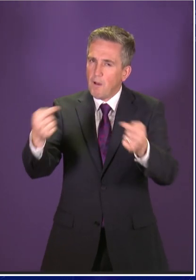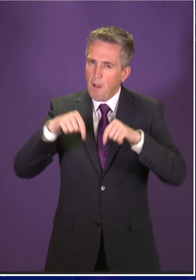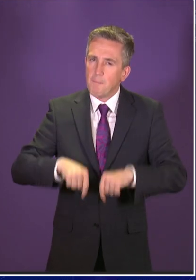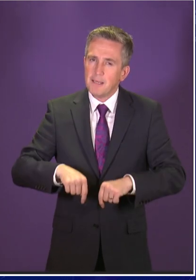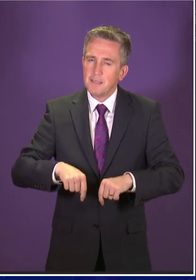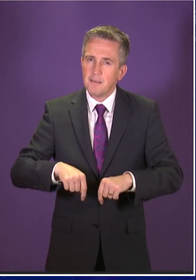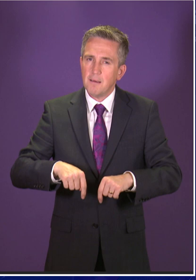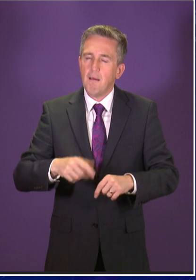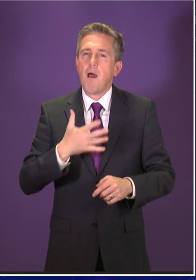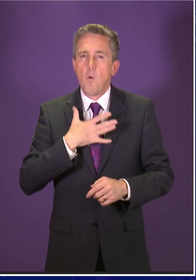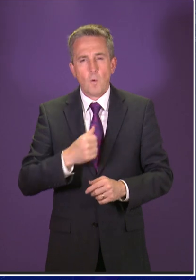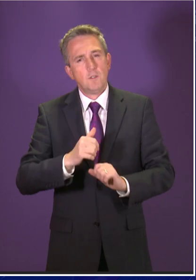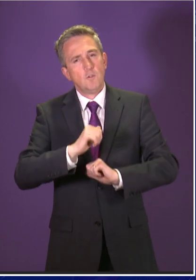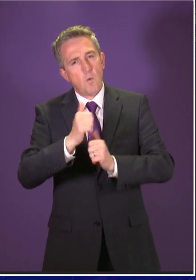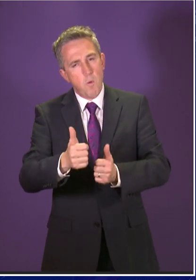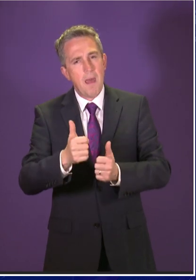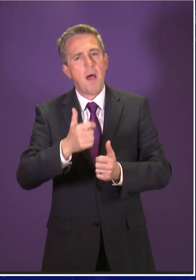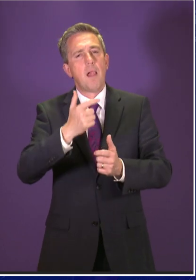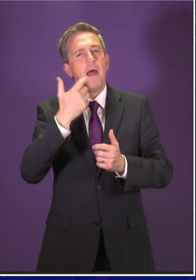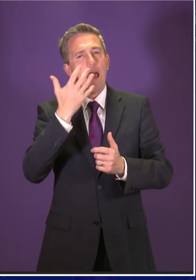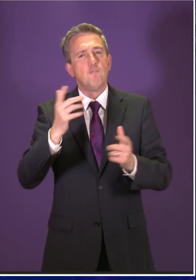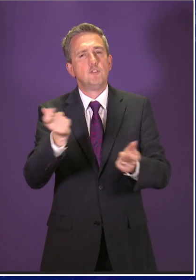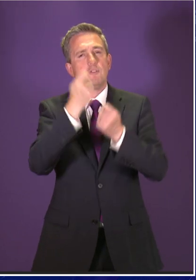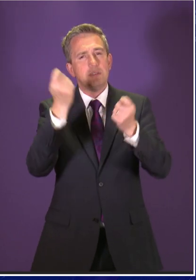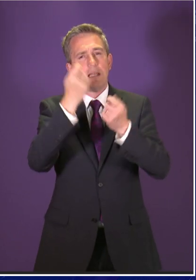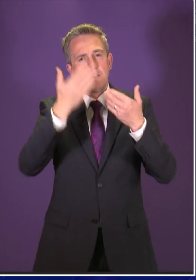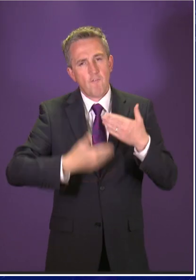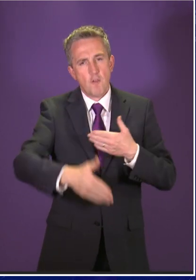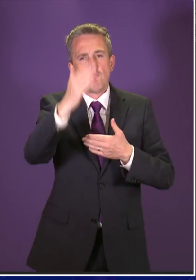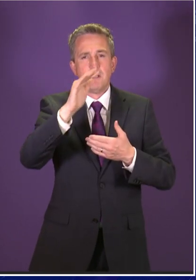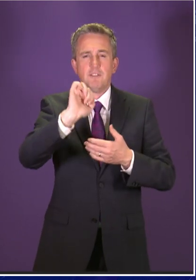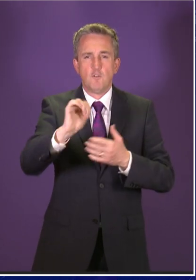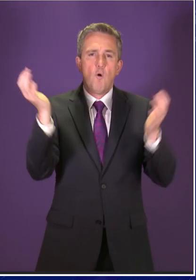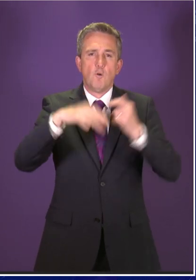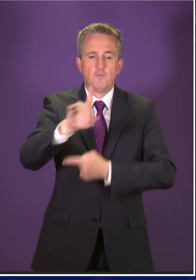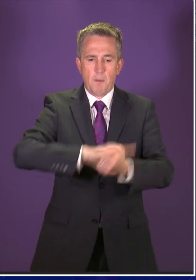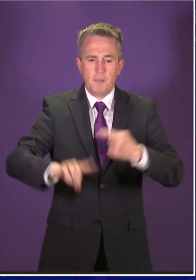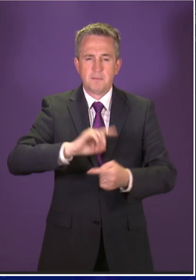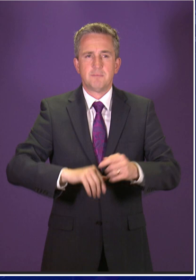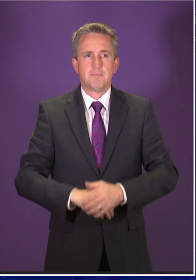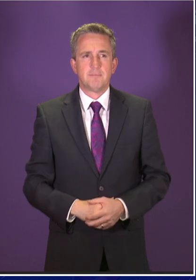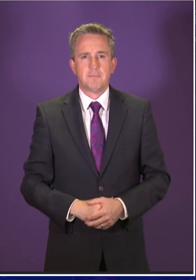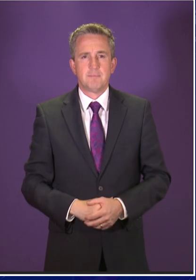coming. And may I wish everyone here every success for the rest of the summit.